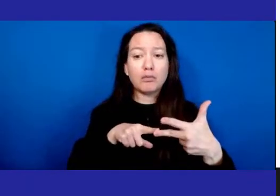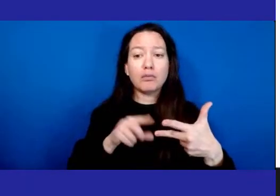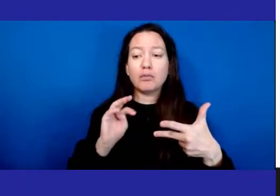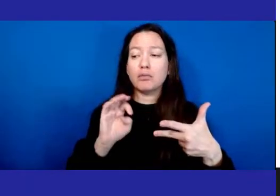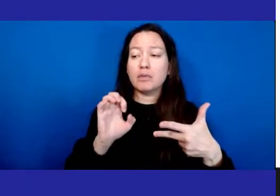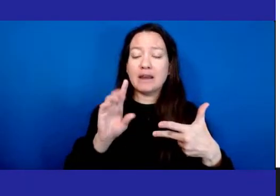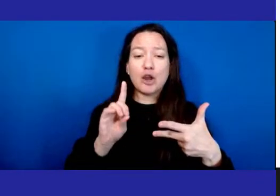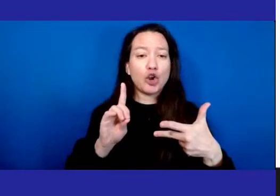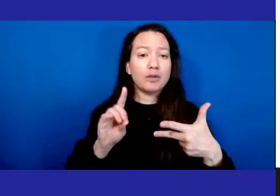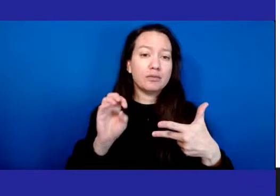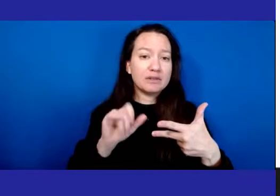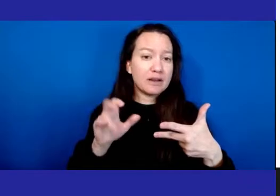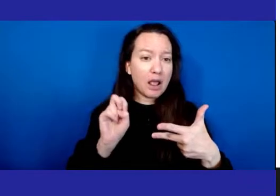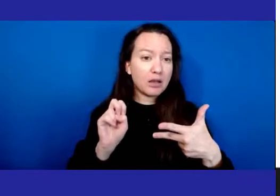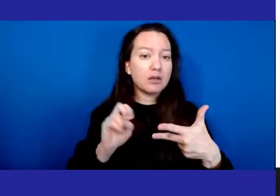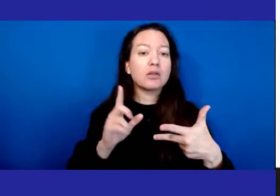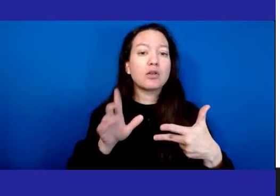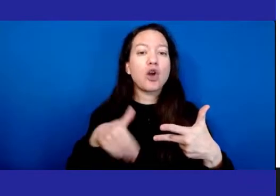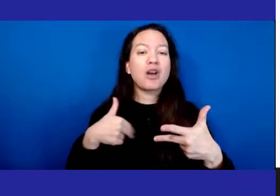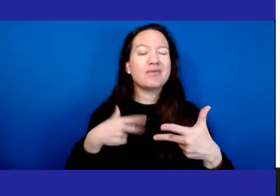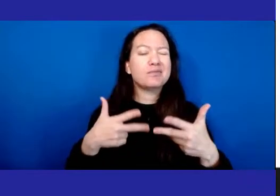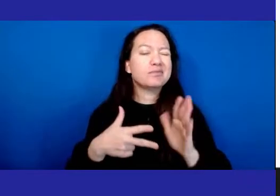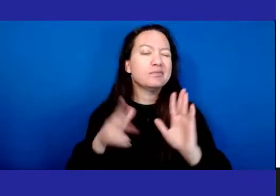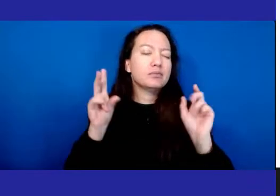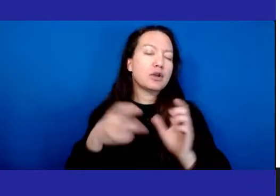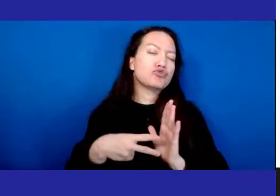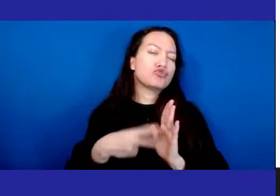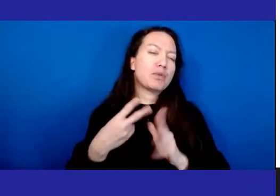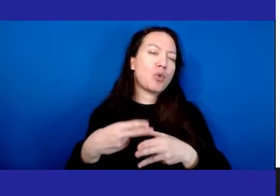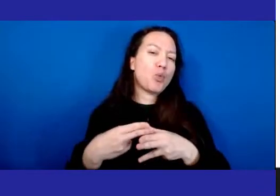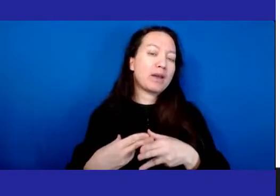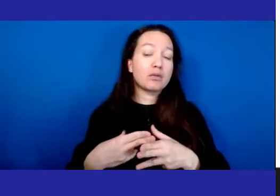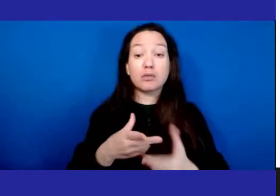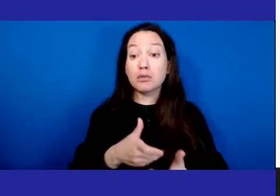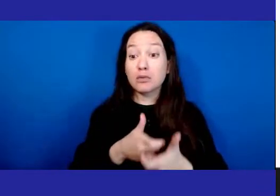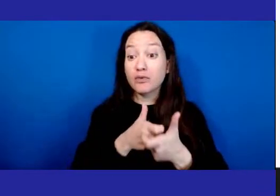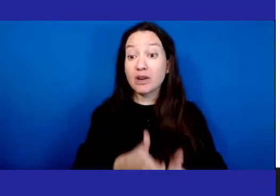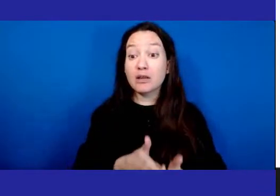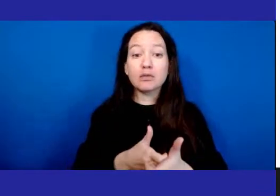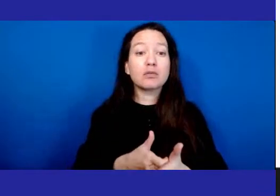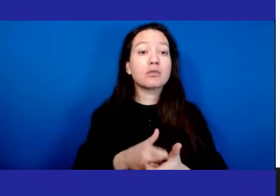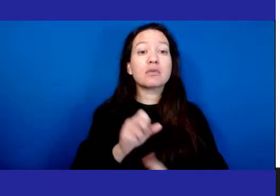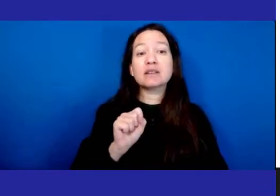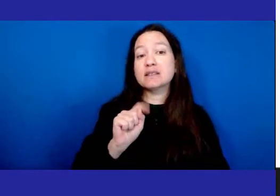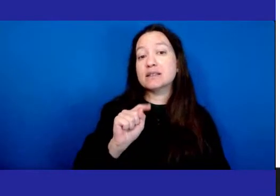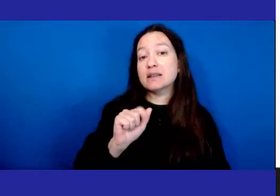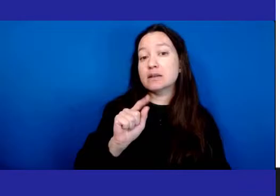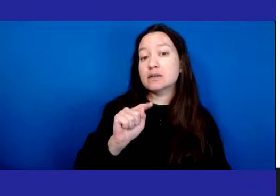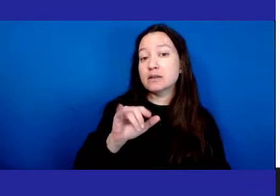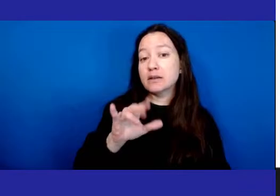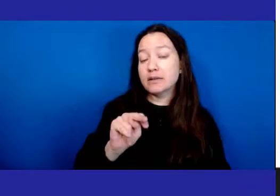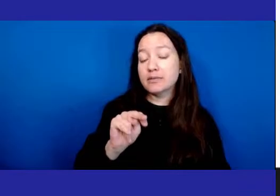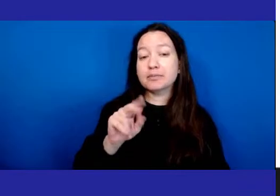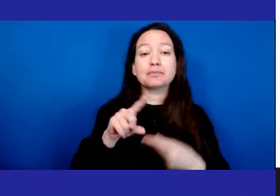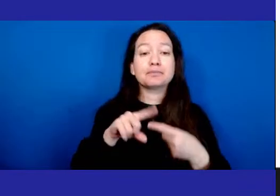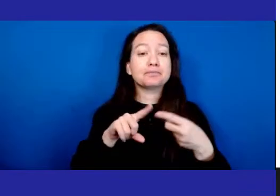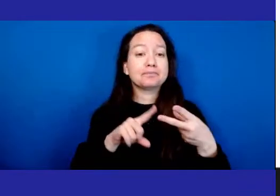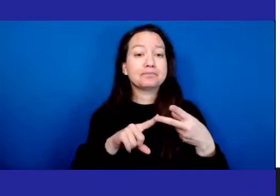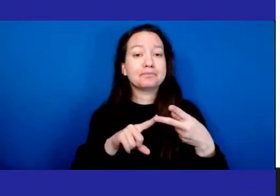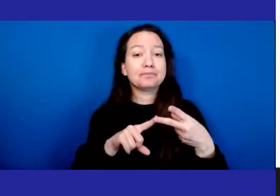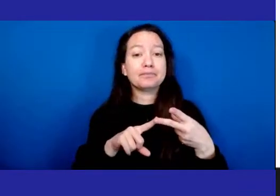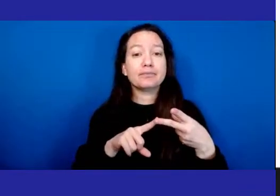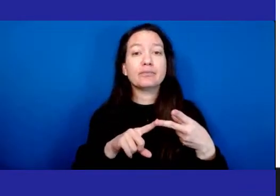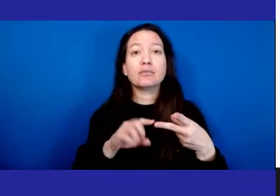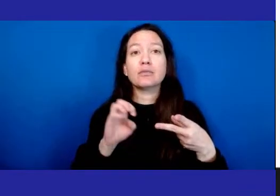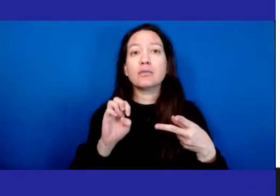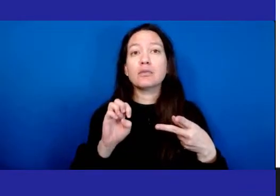STAR measures that are all triple weighted. They focus on adherence to statins, adherence to renin